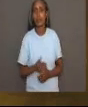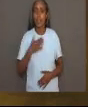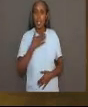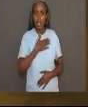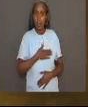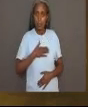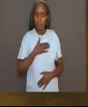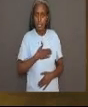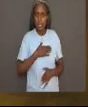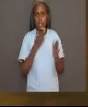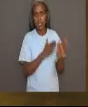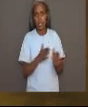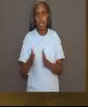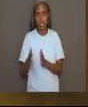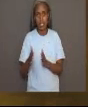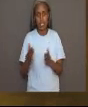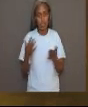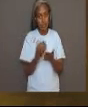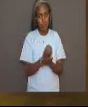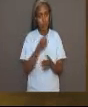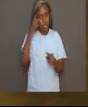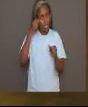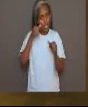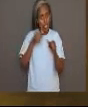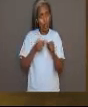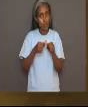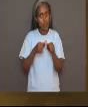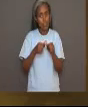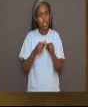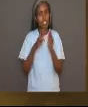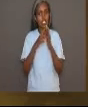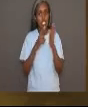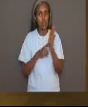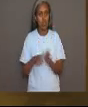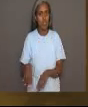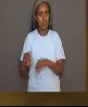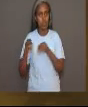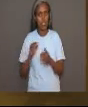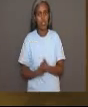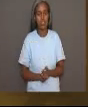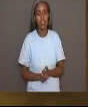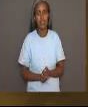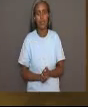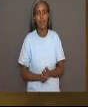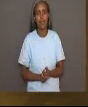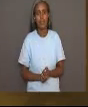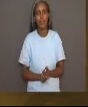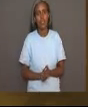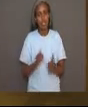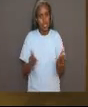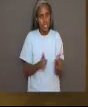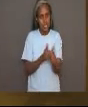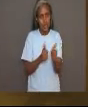Please get ready to make a note of the rules, students. They are as